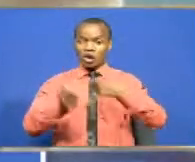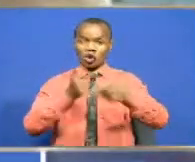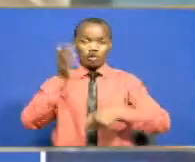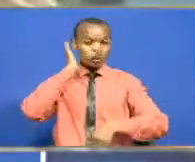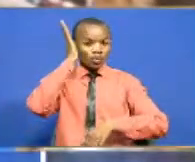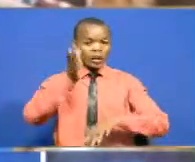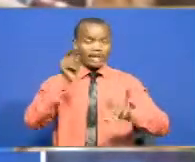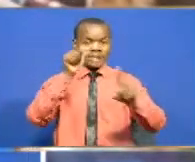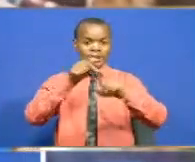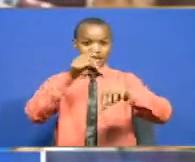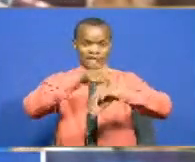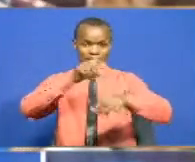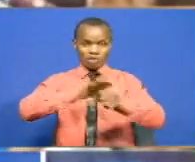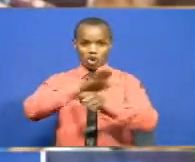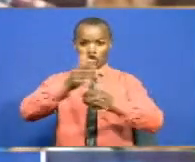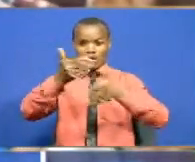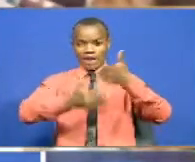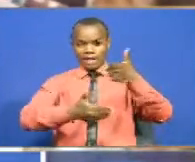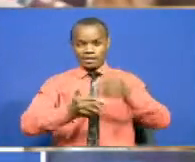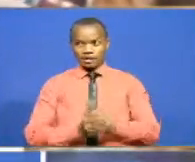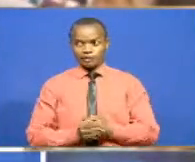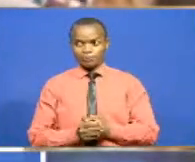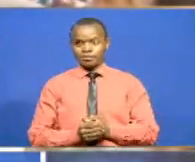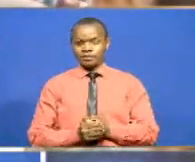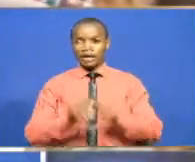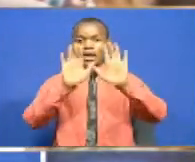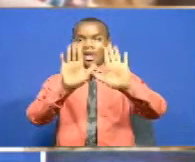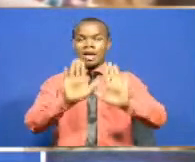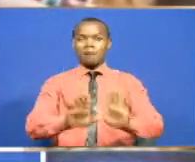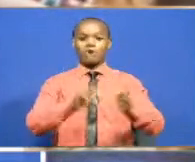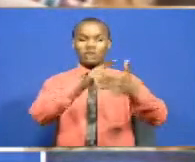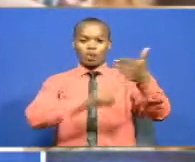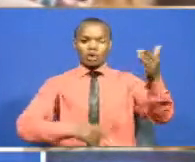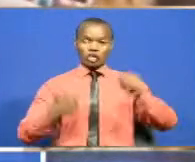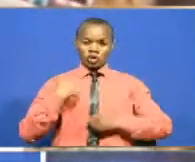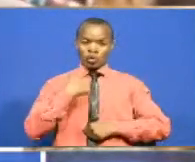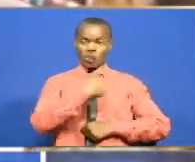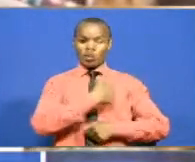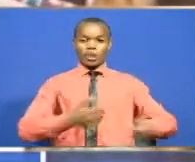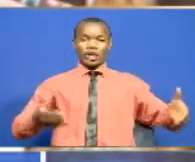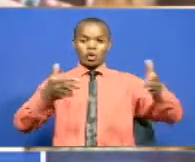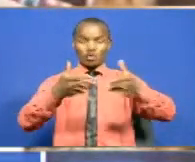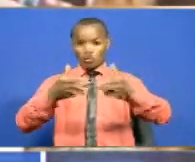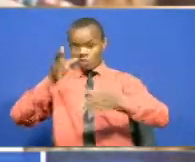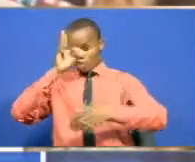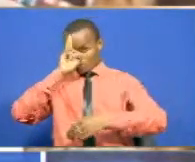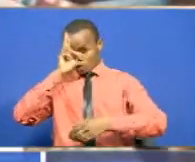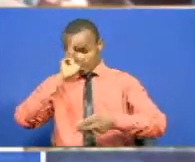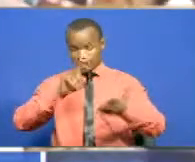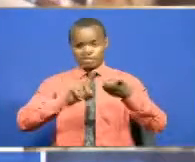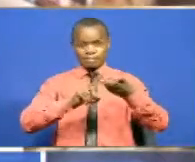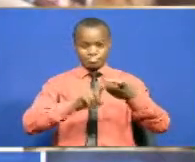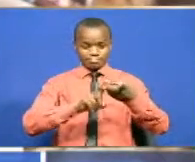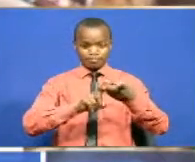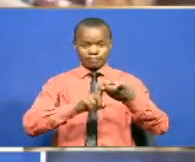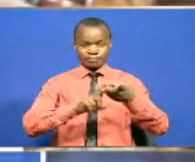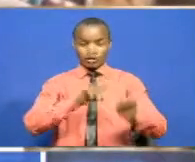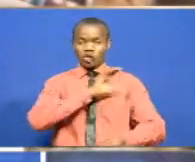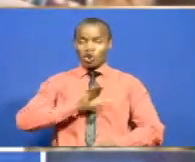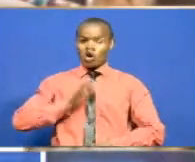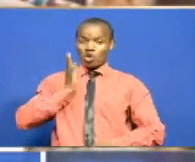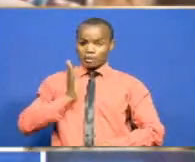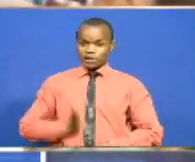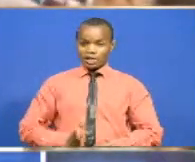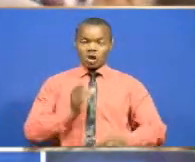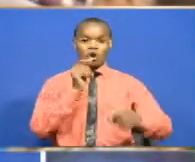is contained. Kwa hivyo la muhimu ni sisi wenyewe kama administrators tukishirikiana na National Police Service kuendeleza